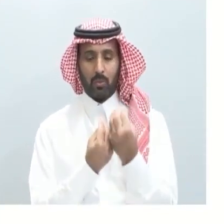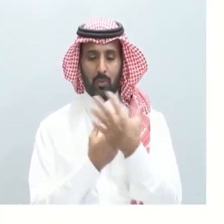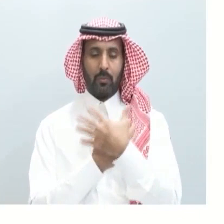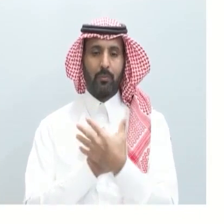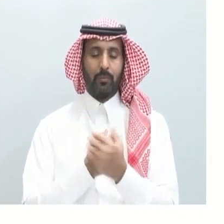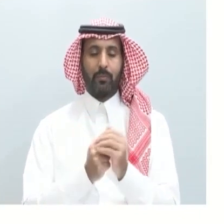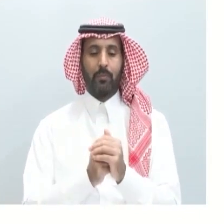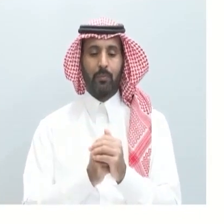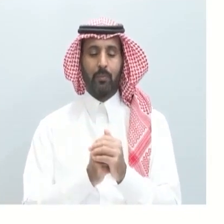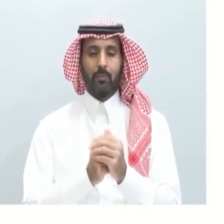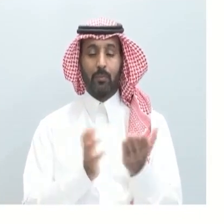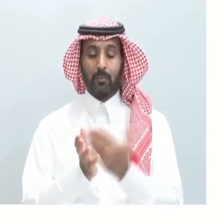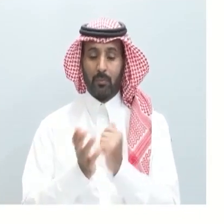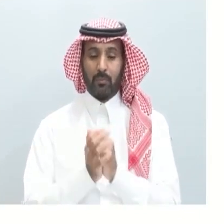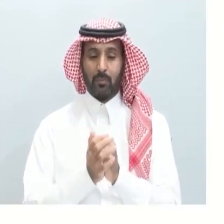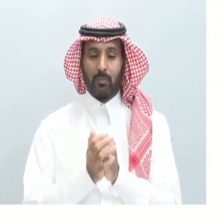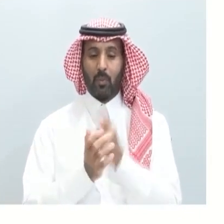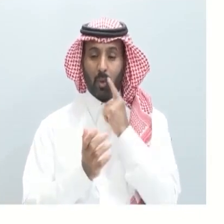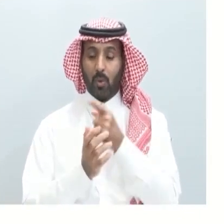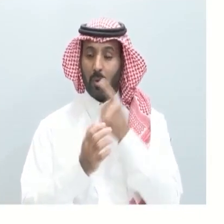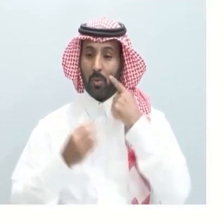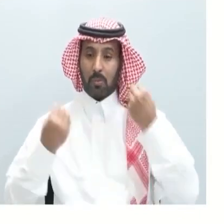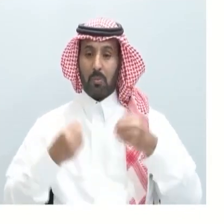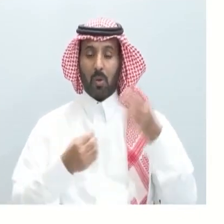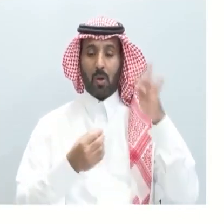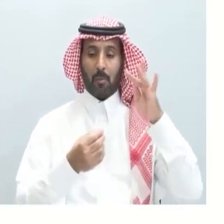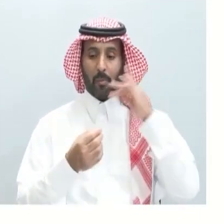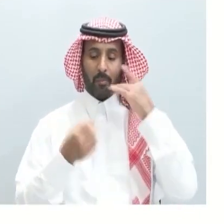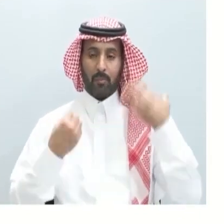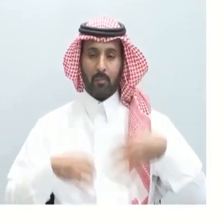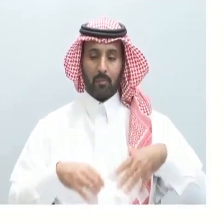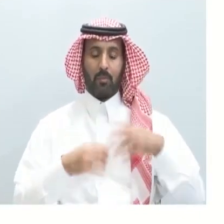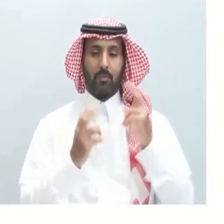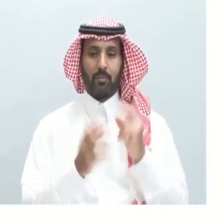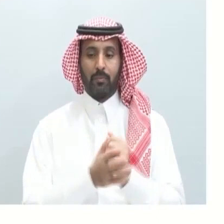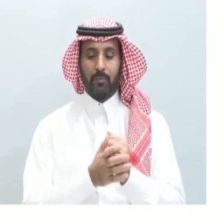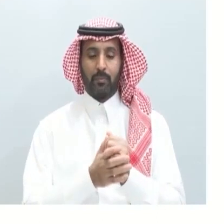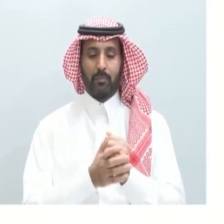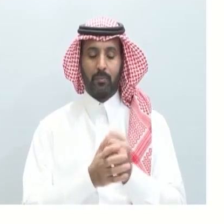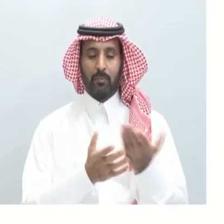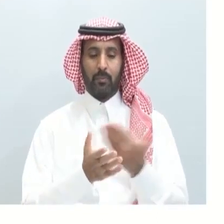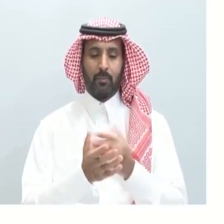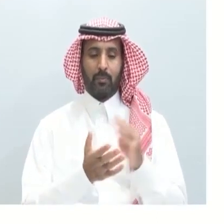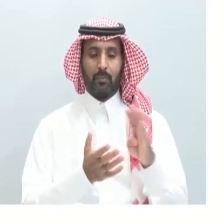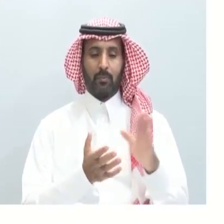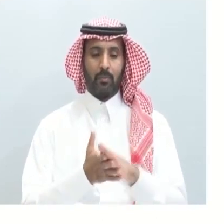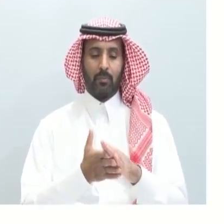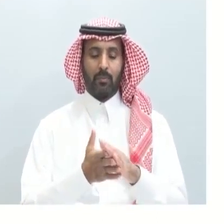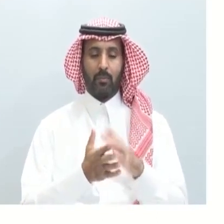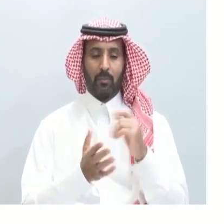here? Yes, very good. Also by brides. White is worn by brides.